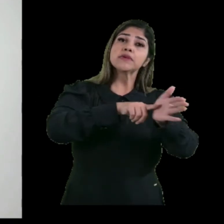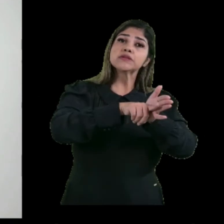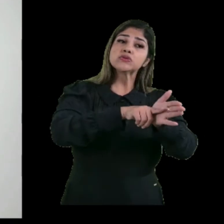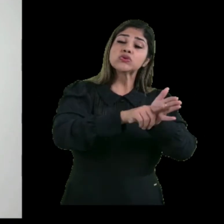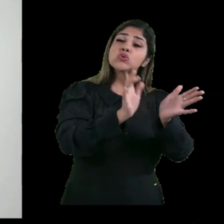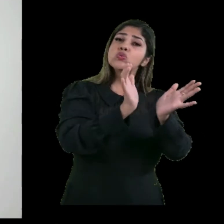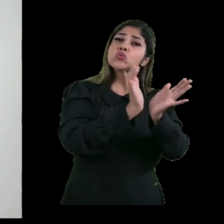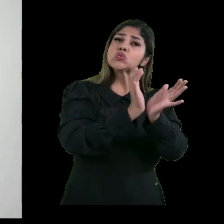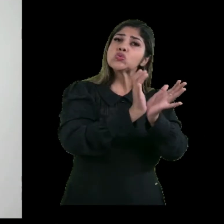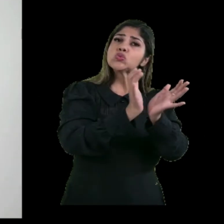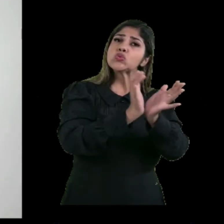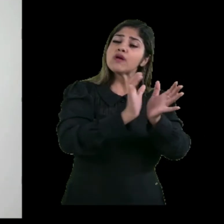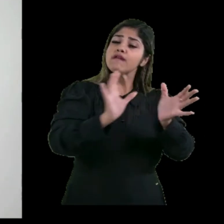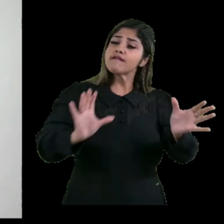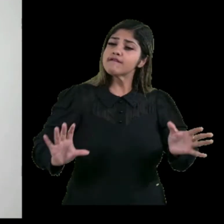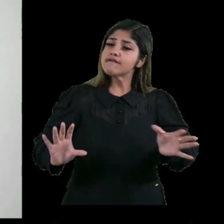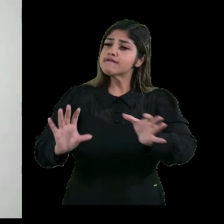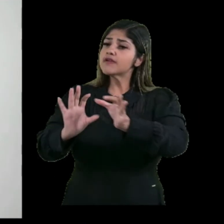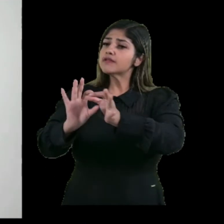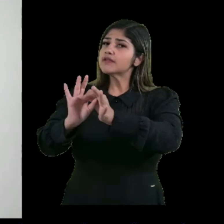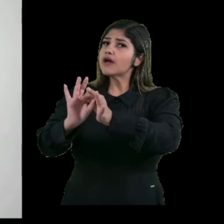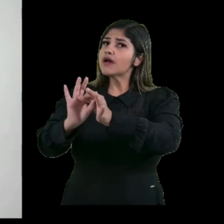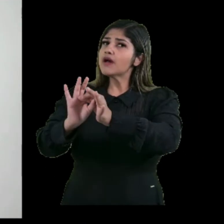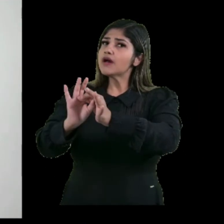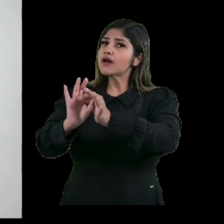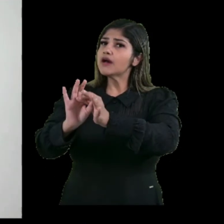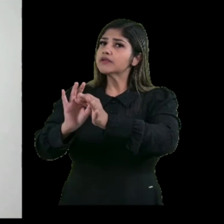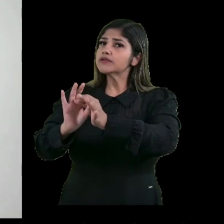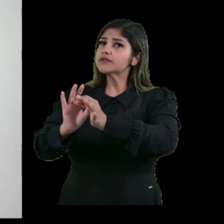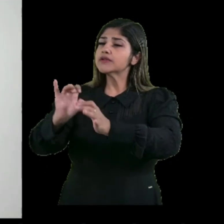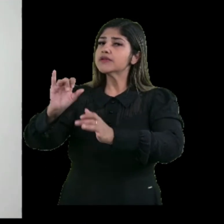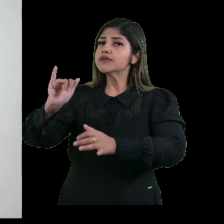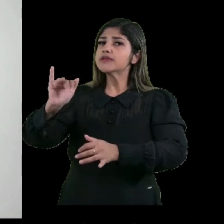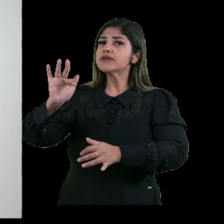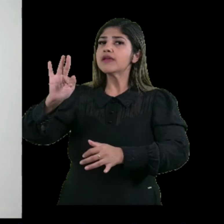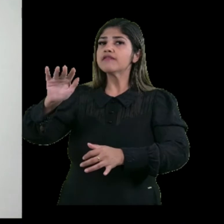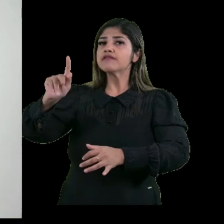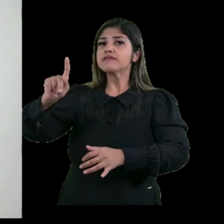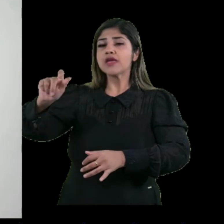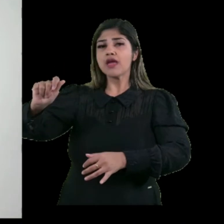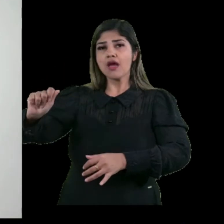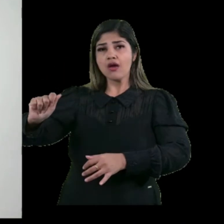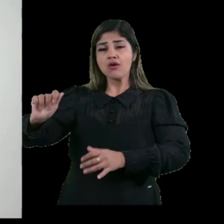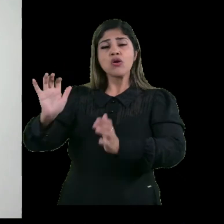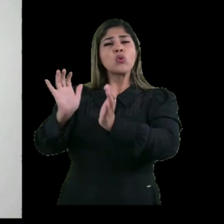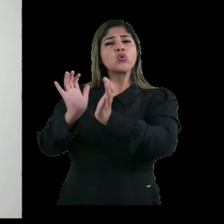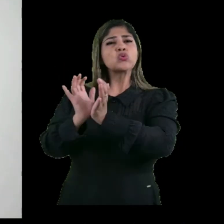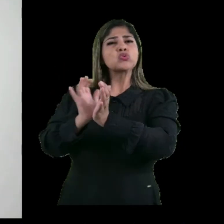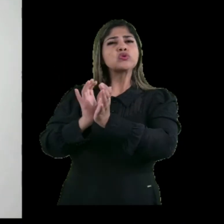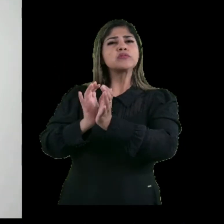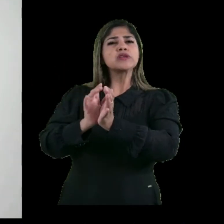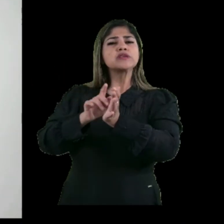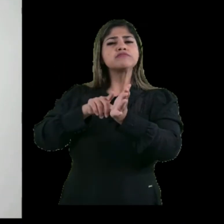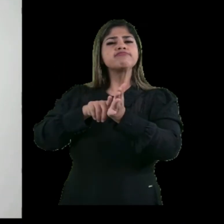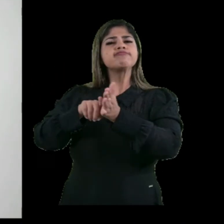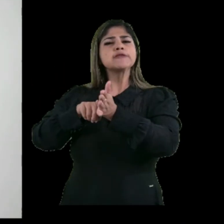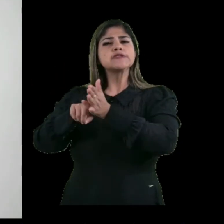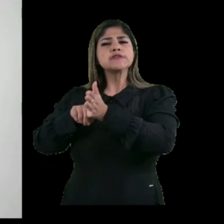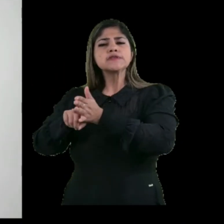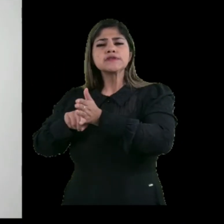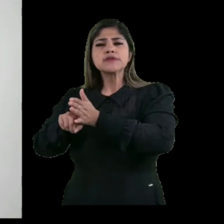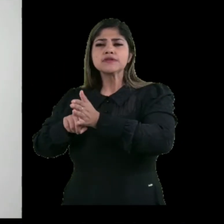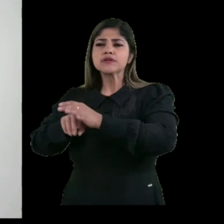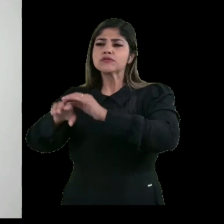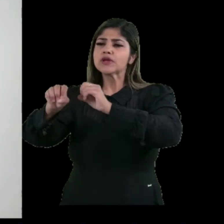UFPA, UFPA Group, that develops studies in mathematics education, science